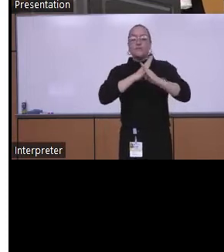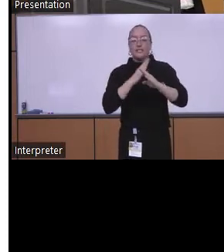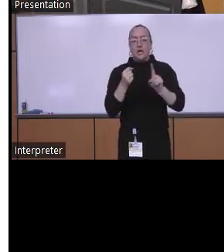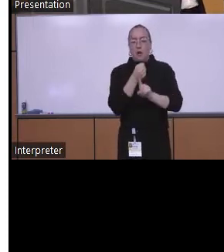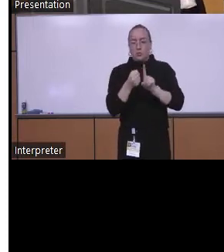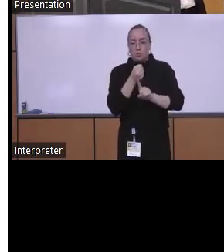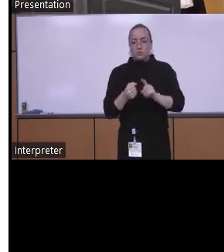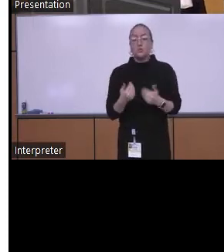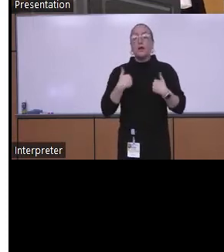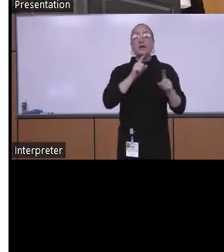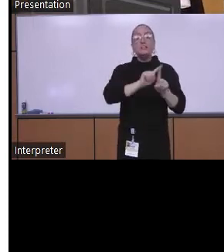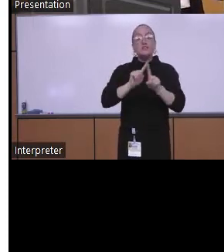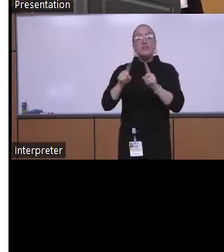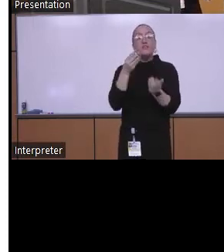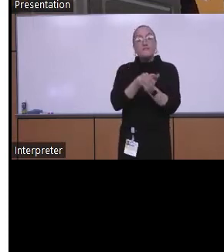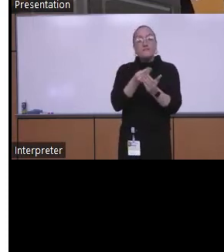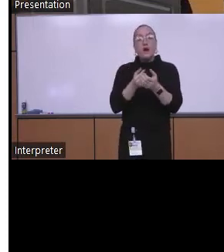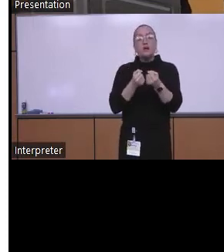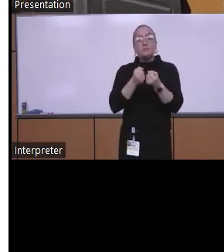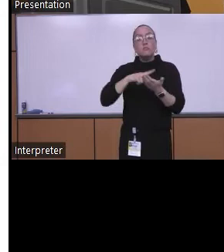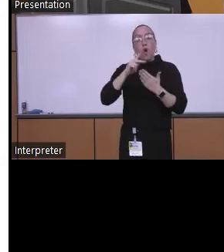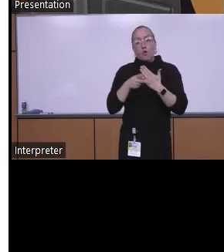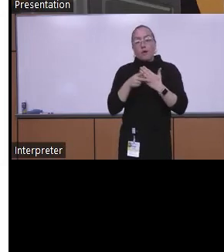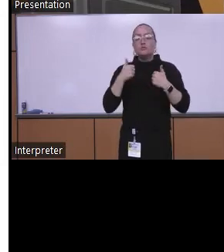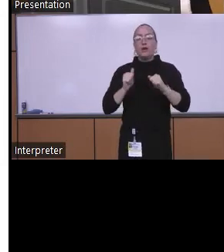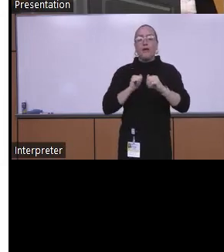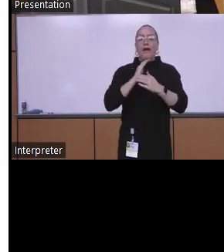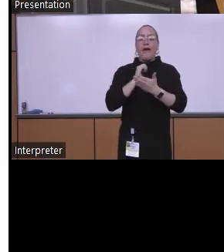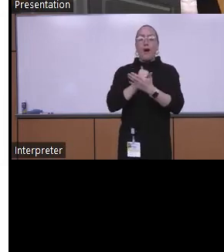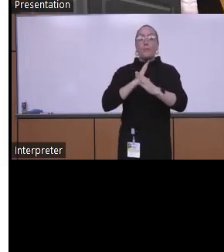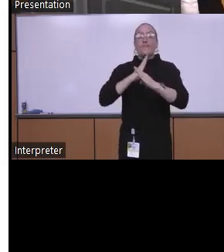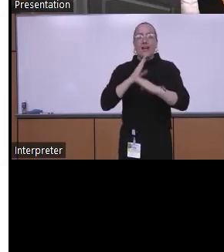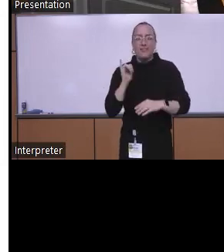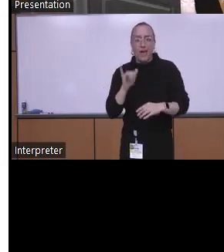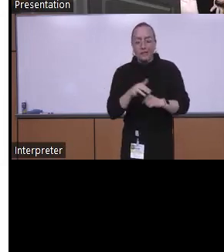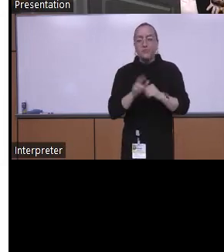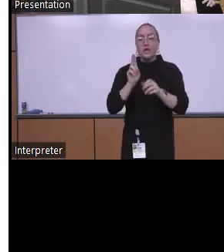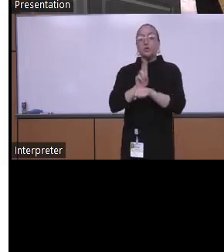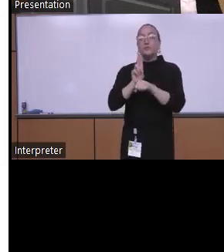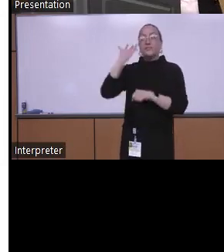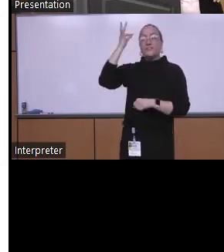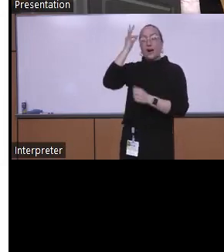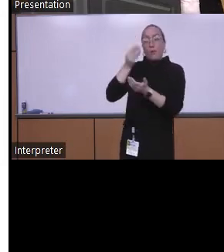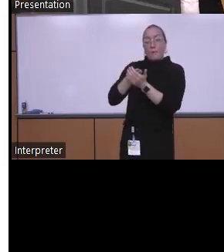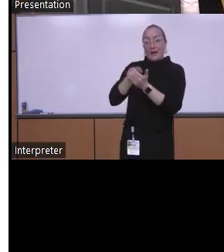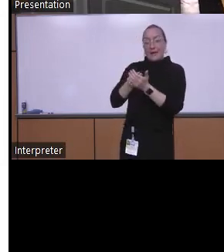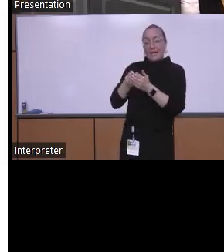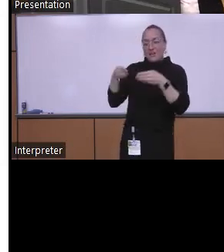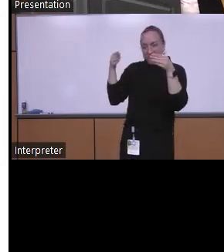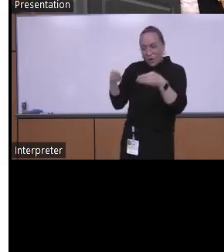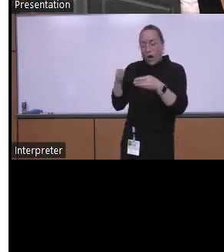funds were made available to support different child abuse interventions. Many of these newly funded programs using federal money were focusing on